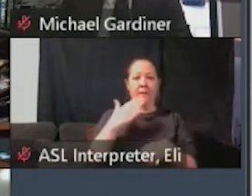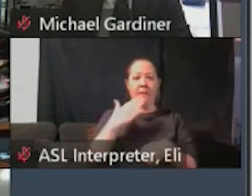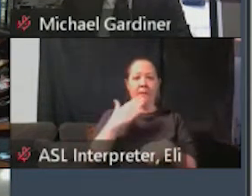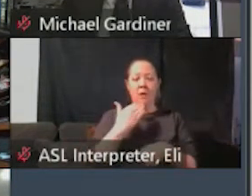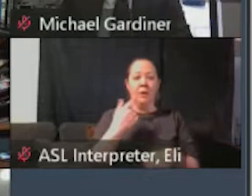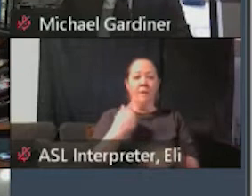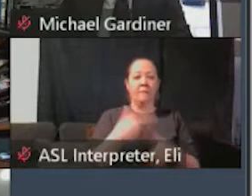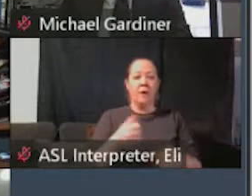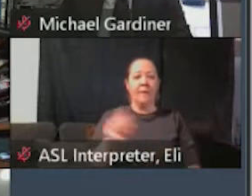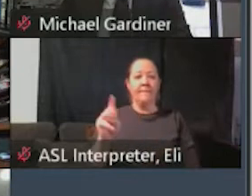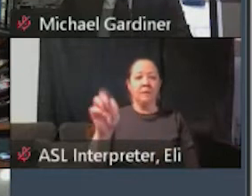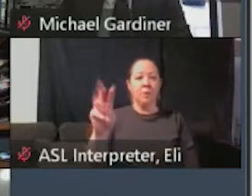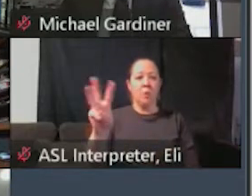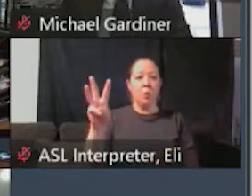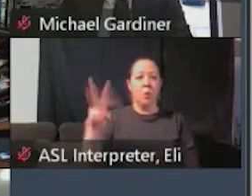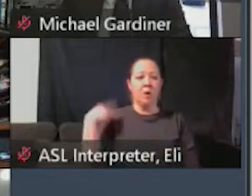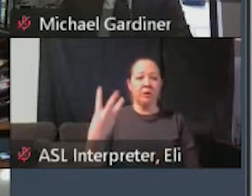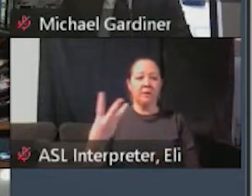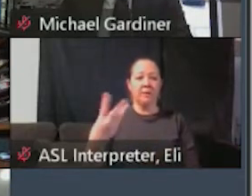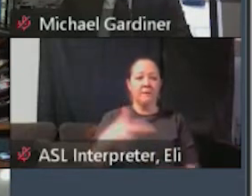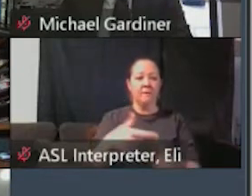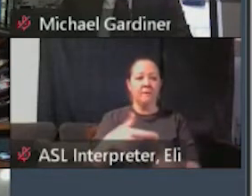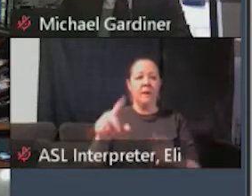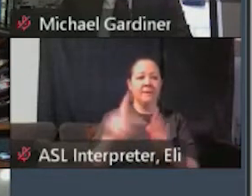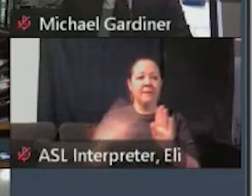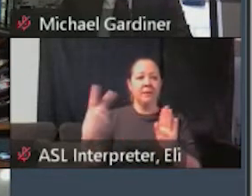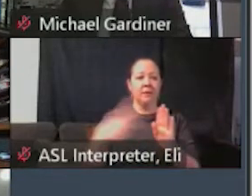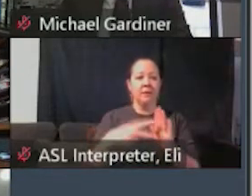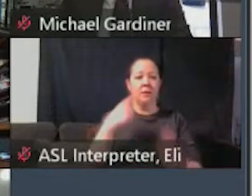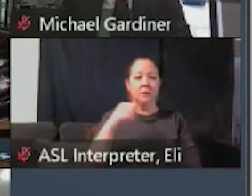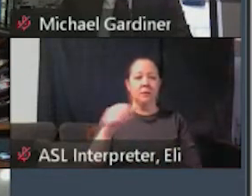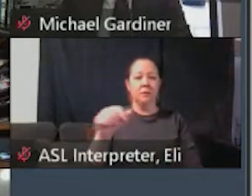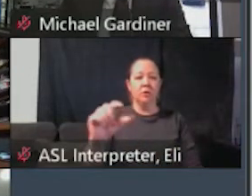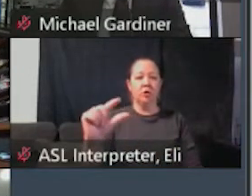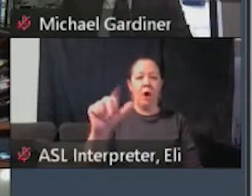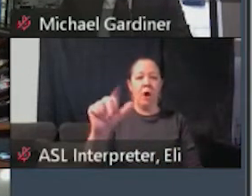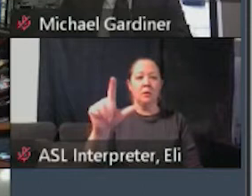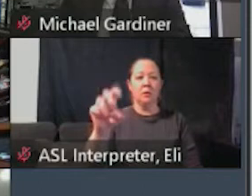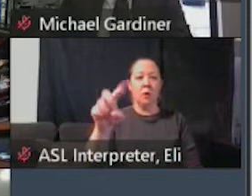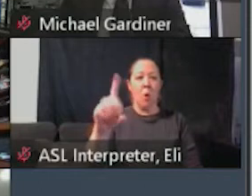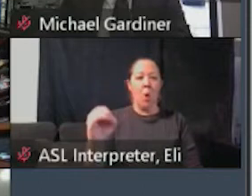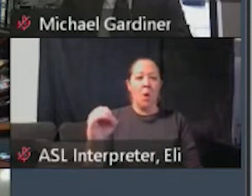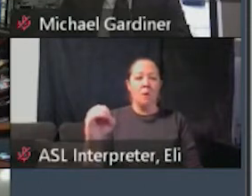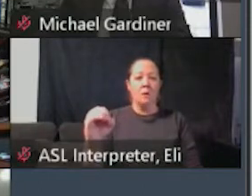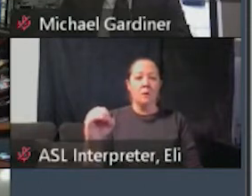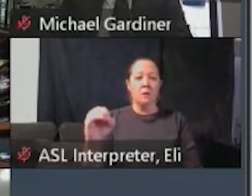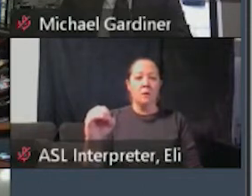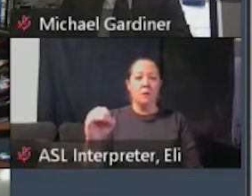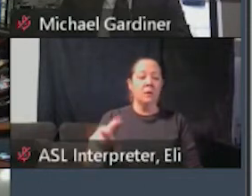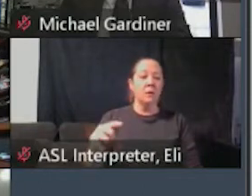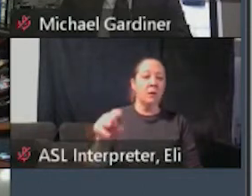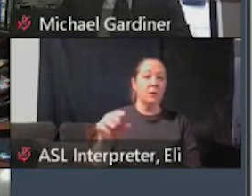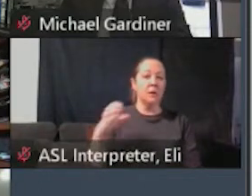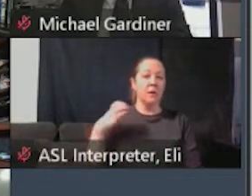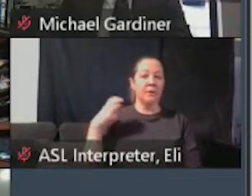Washington, seconded by Commissioner Giraldo. Commissioner Washington? Madam Vice Chair. Aye. Okay, Commissioner Washington, aye. Madam Vice